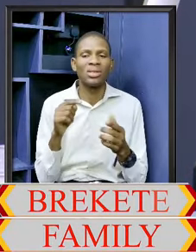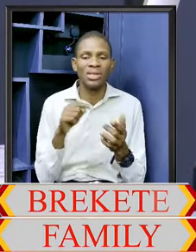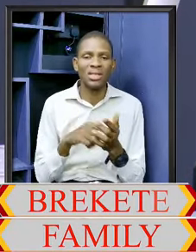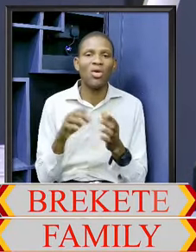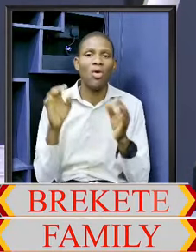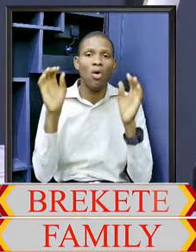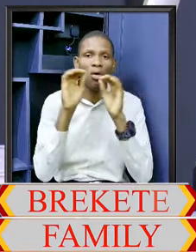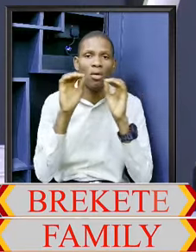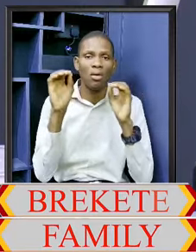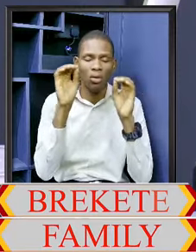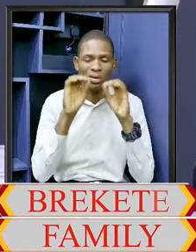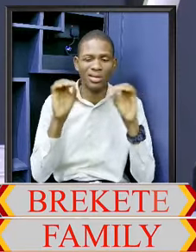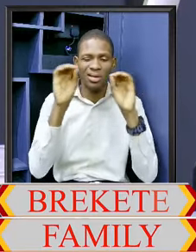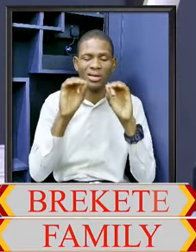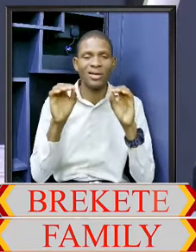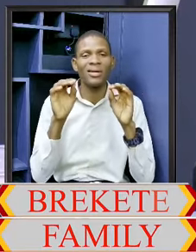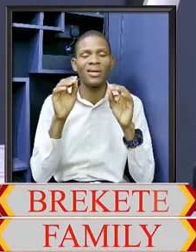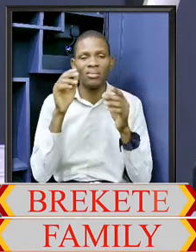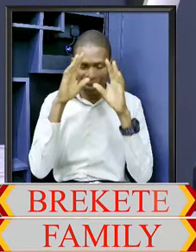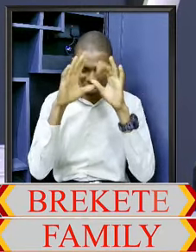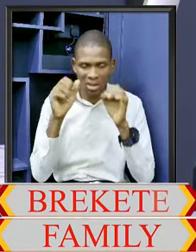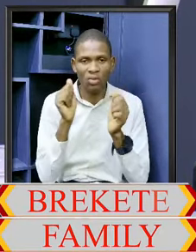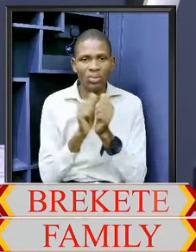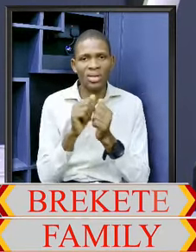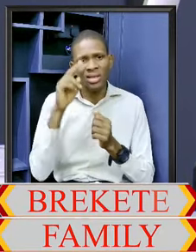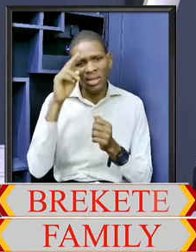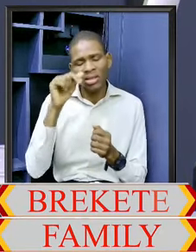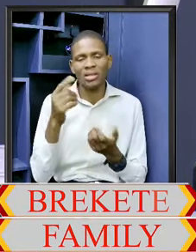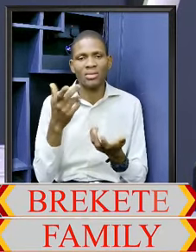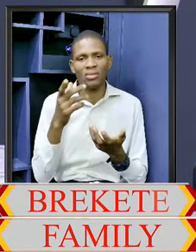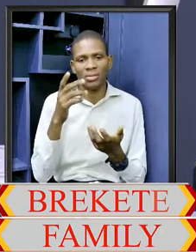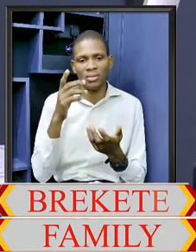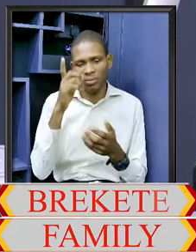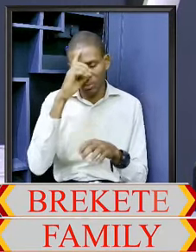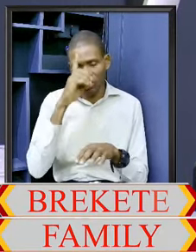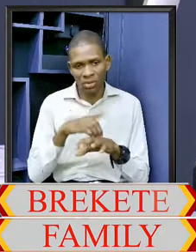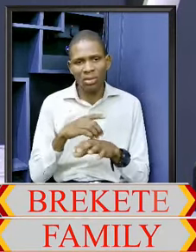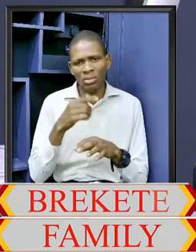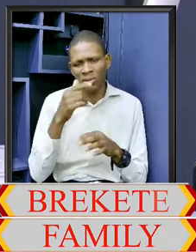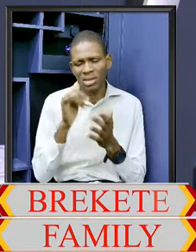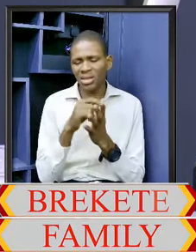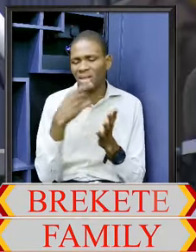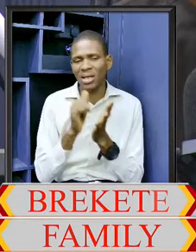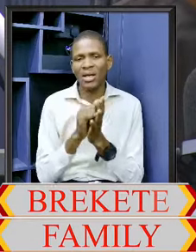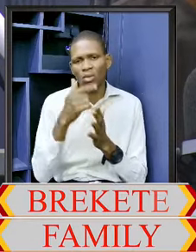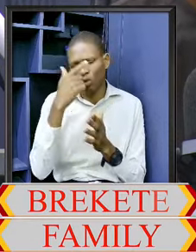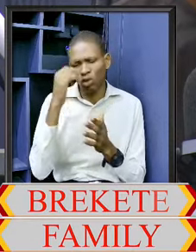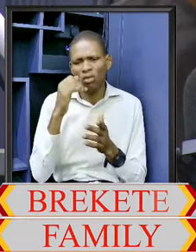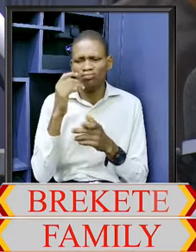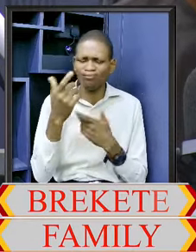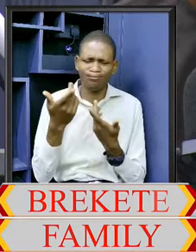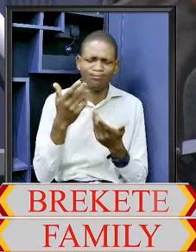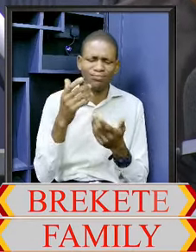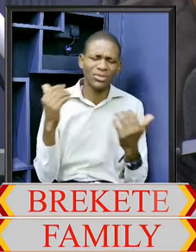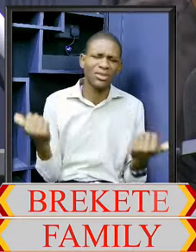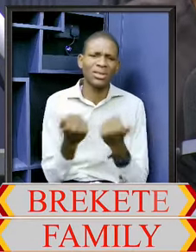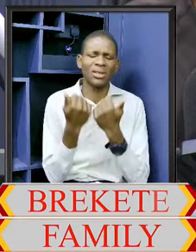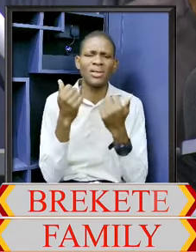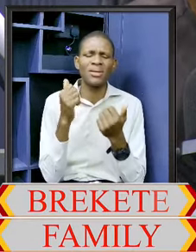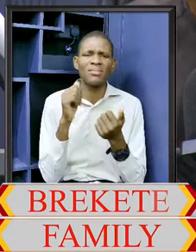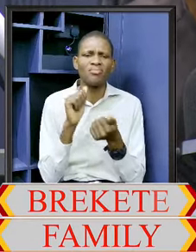ordinary present with his wisdom, say, because of the kind challenge where people they get when they go to